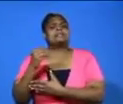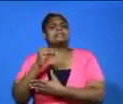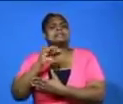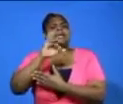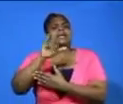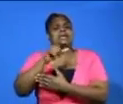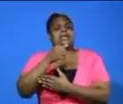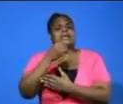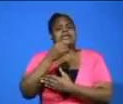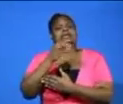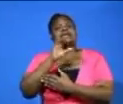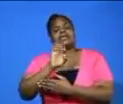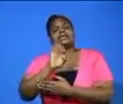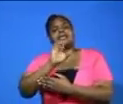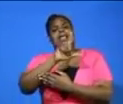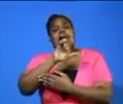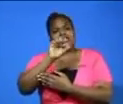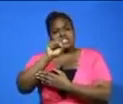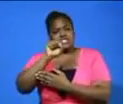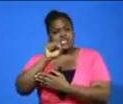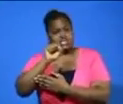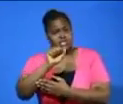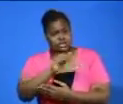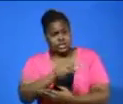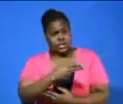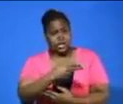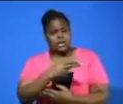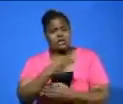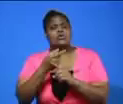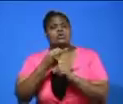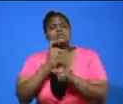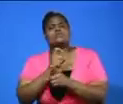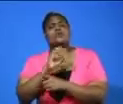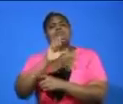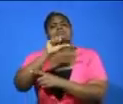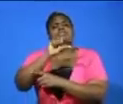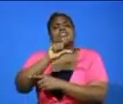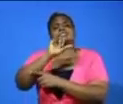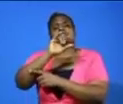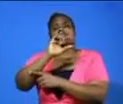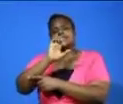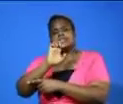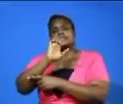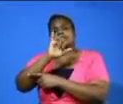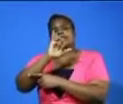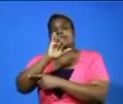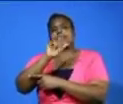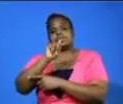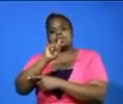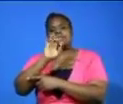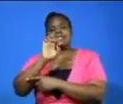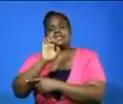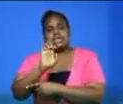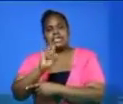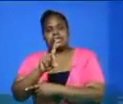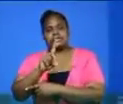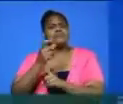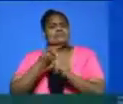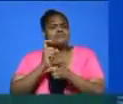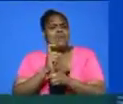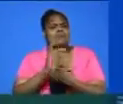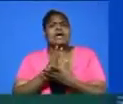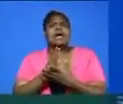the Tishbite, who is from Gilead, said to Ahab, as the